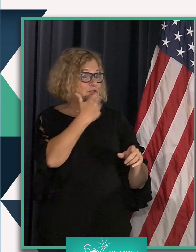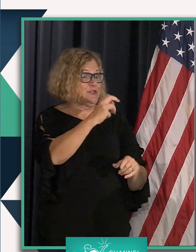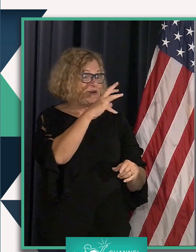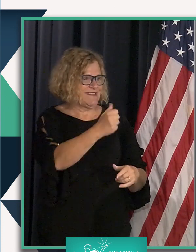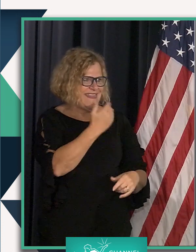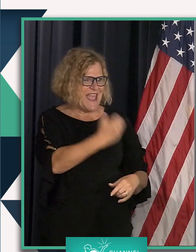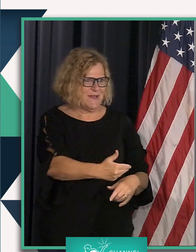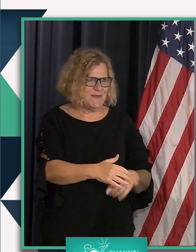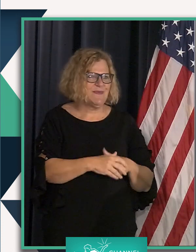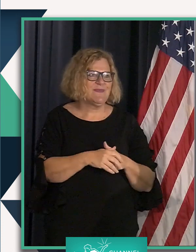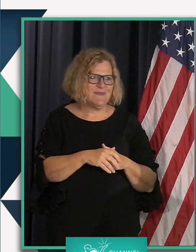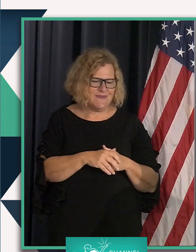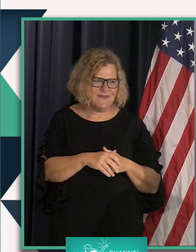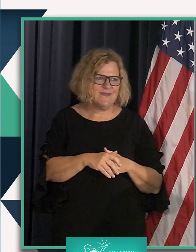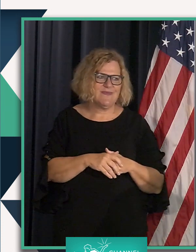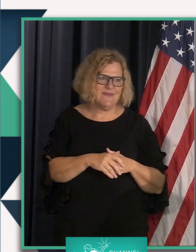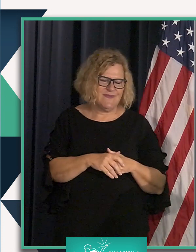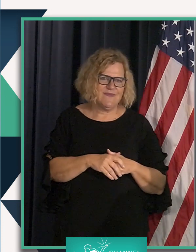you so much. All right.